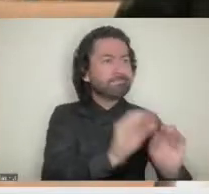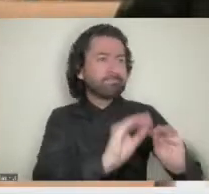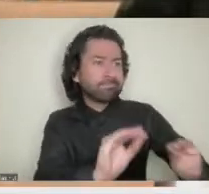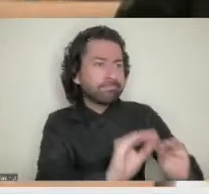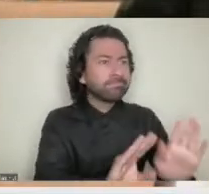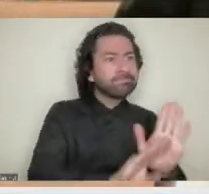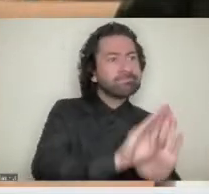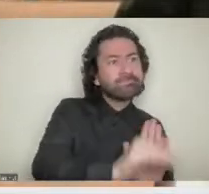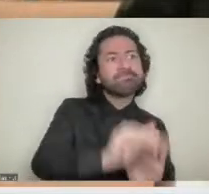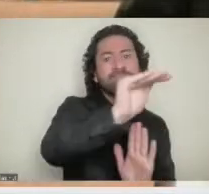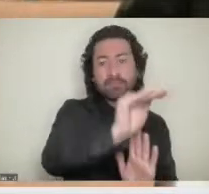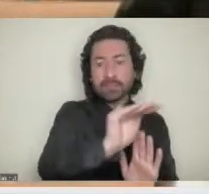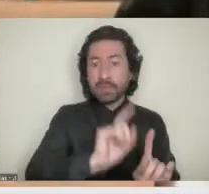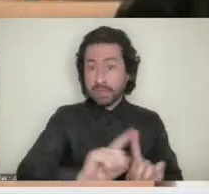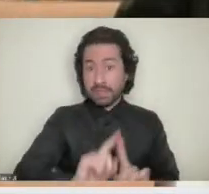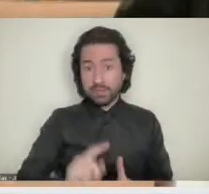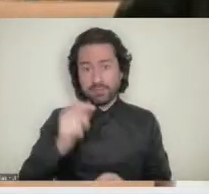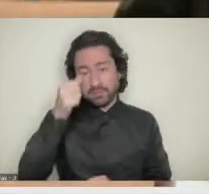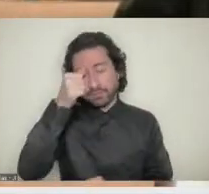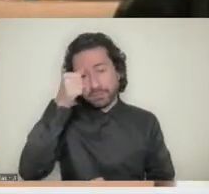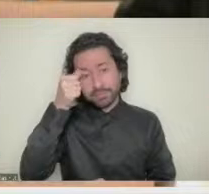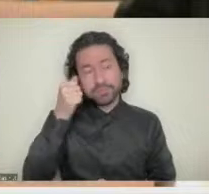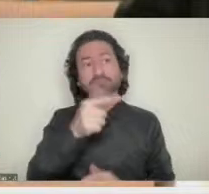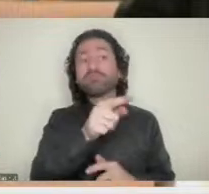with the